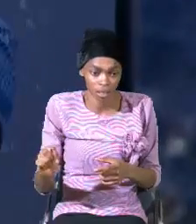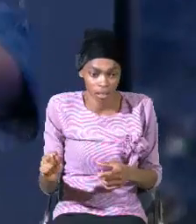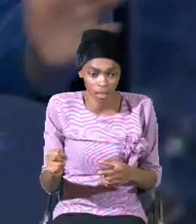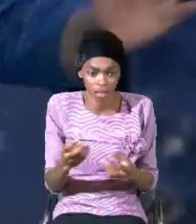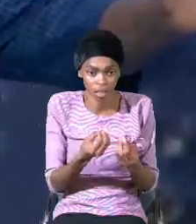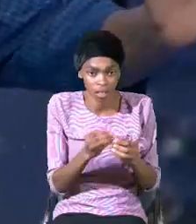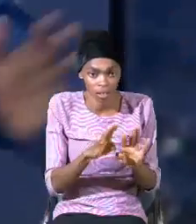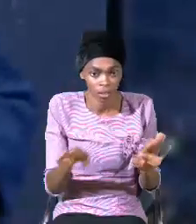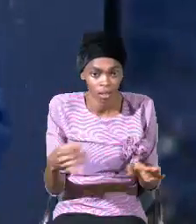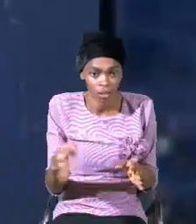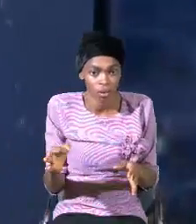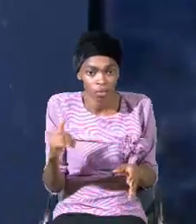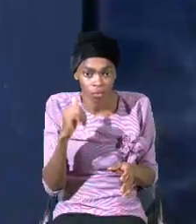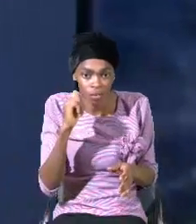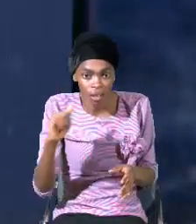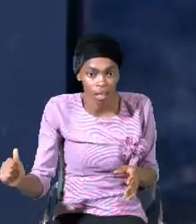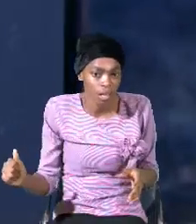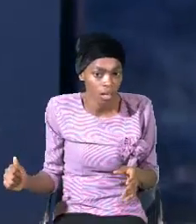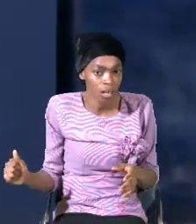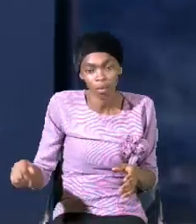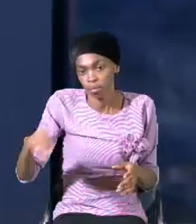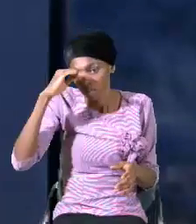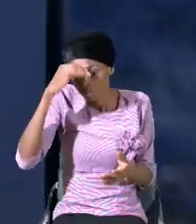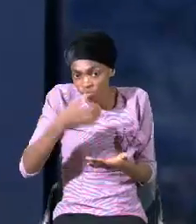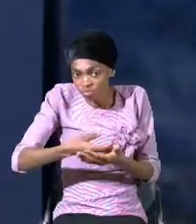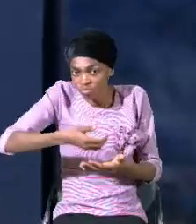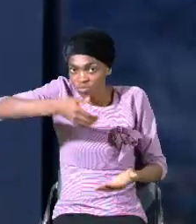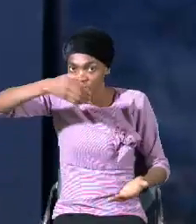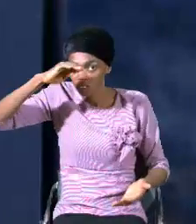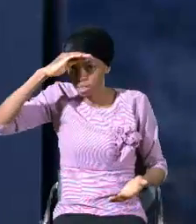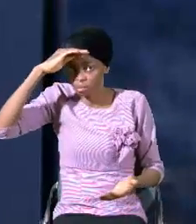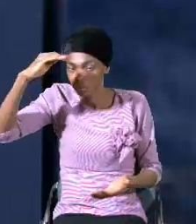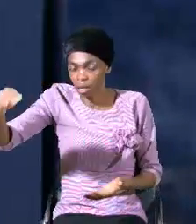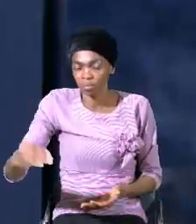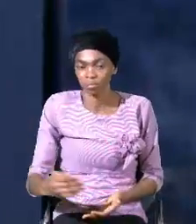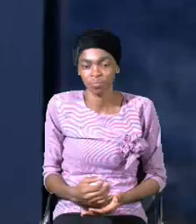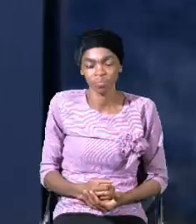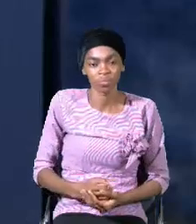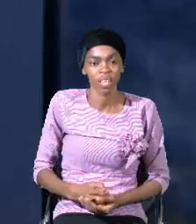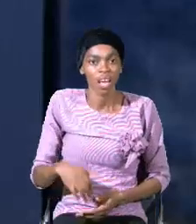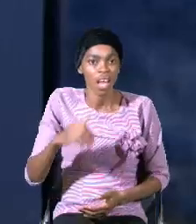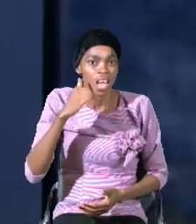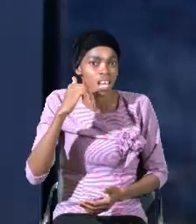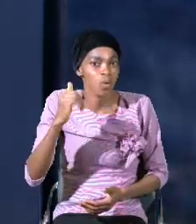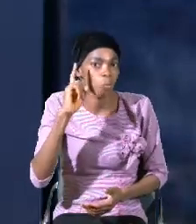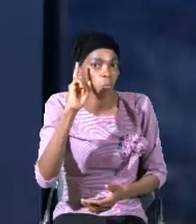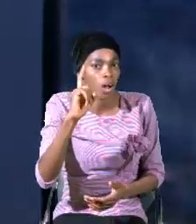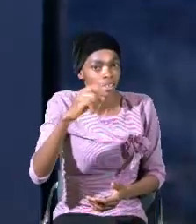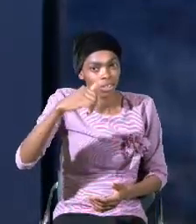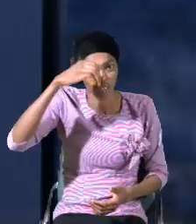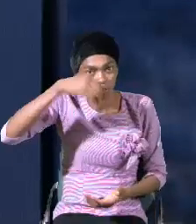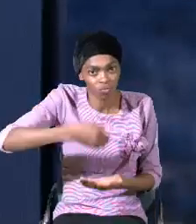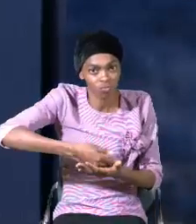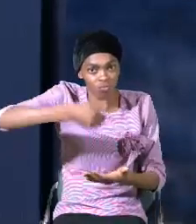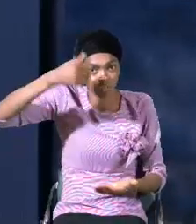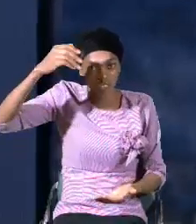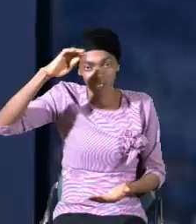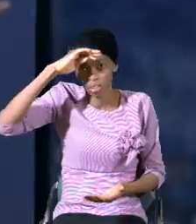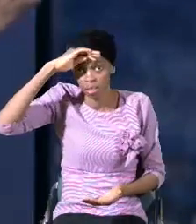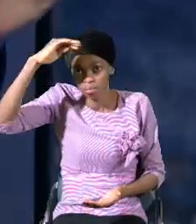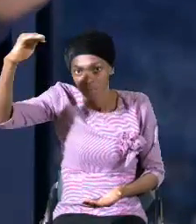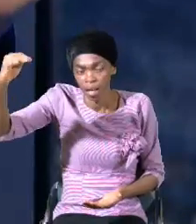a certain rich man, materialistic man, of a certain rich man, popular man, of